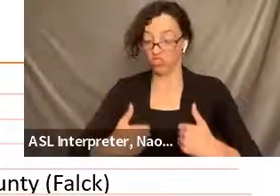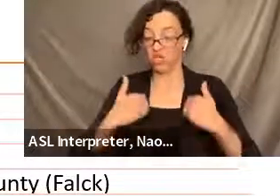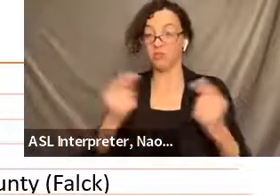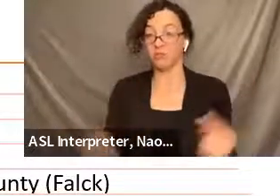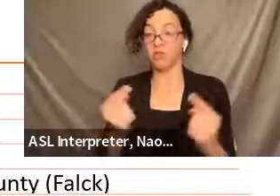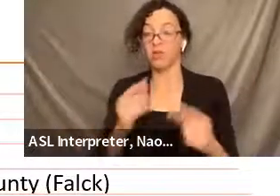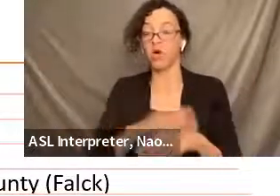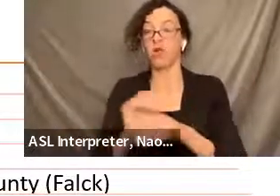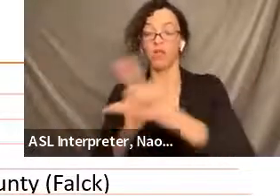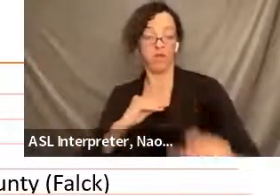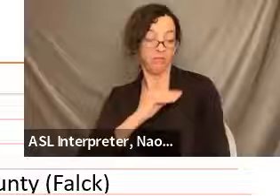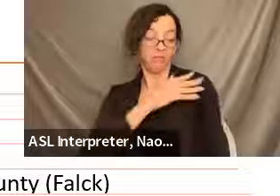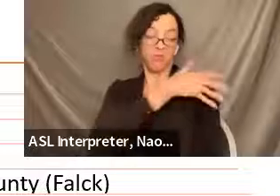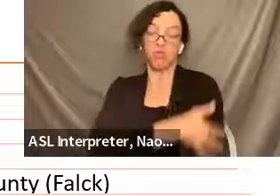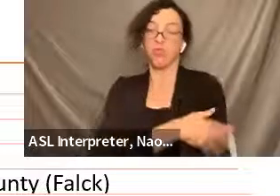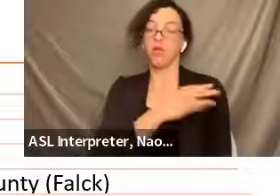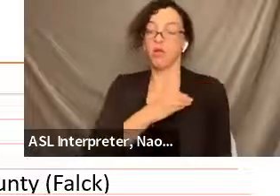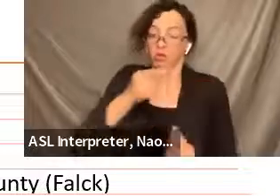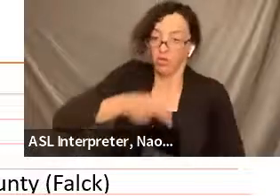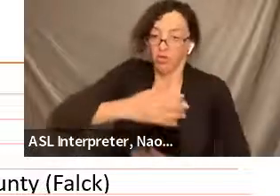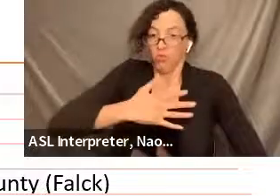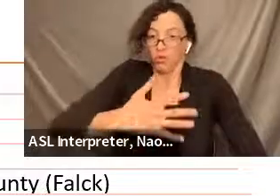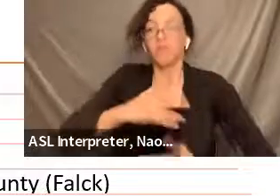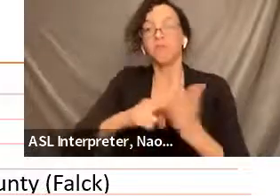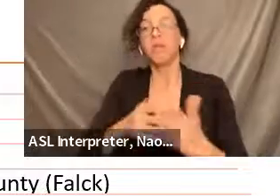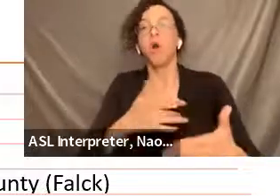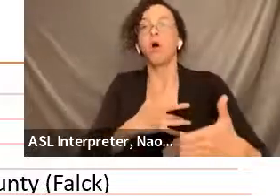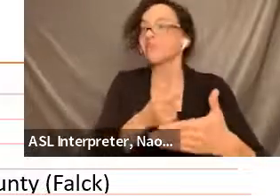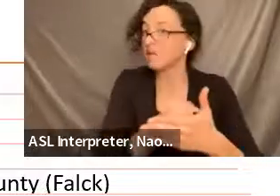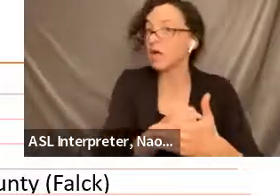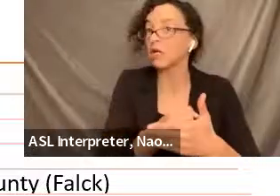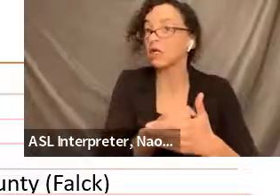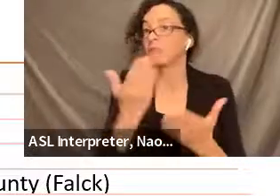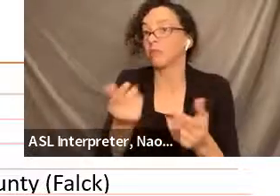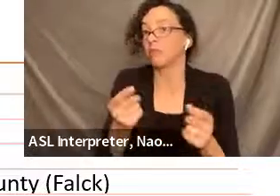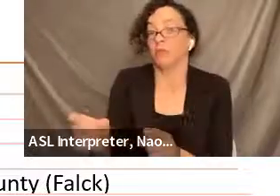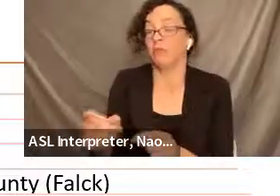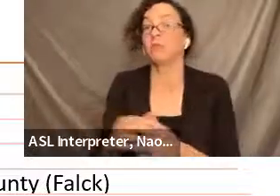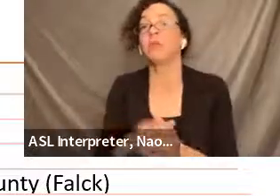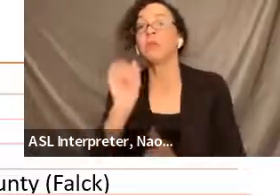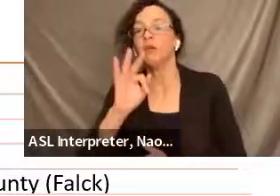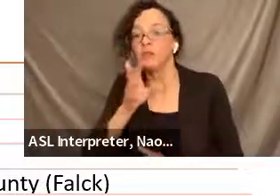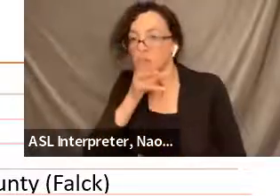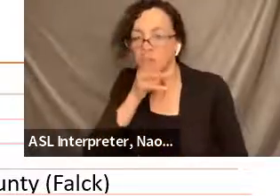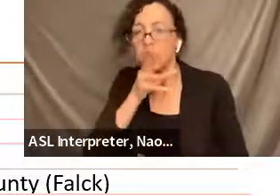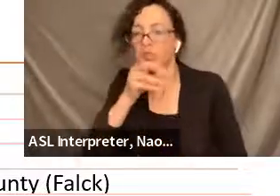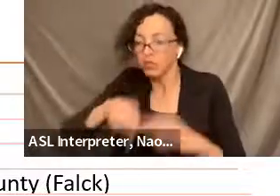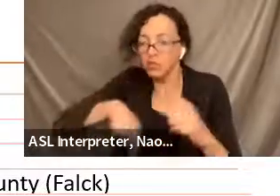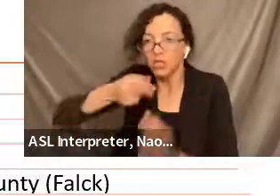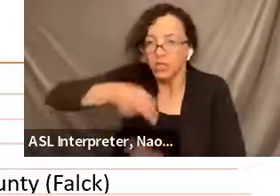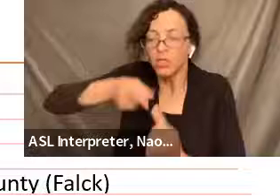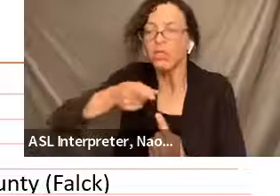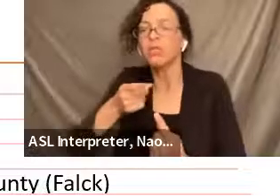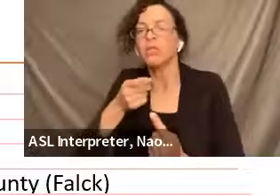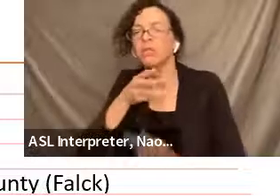left shoulder and shortness of breath, that could be a heart attack. Or if you were having difficulty speaking and slurred speech and weakness